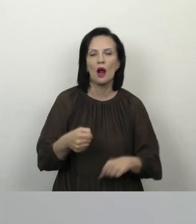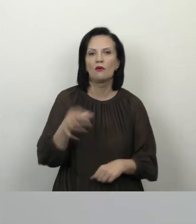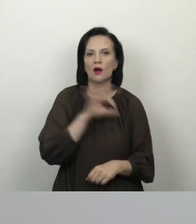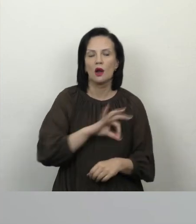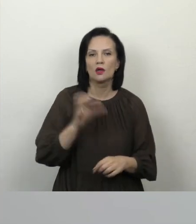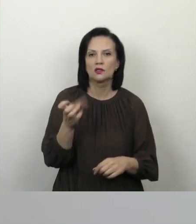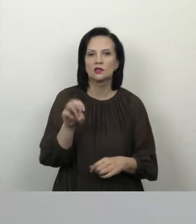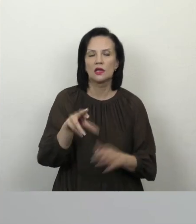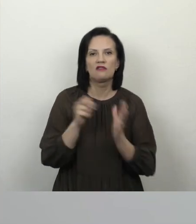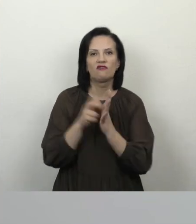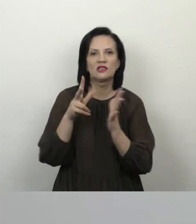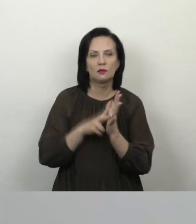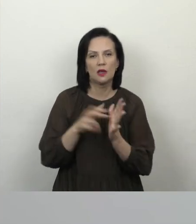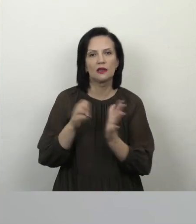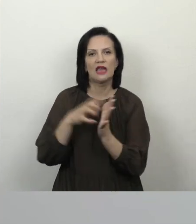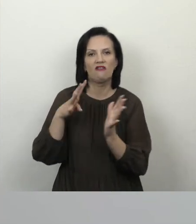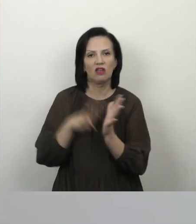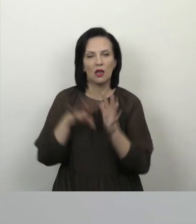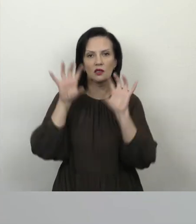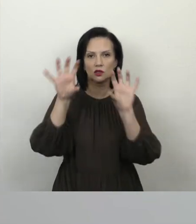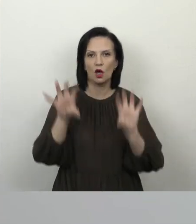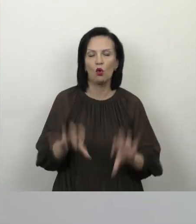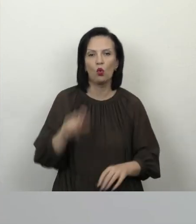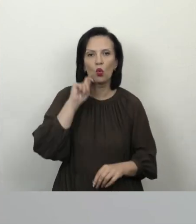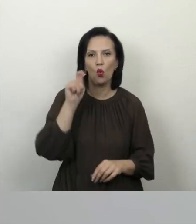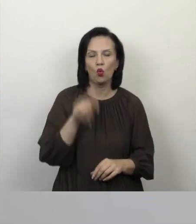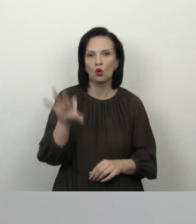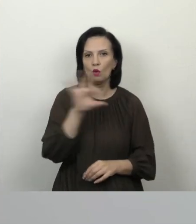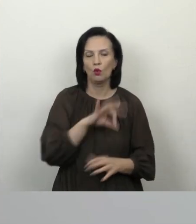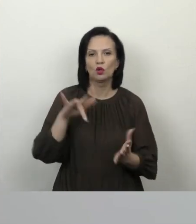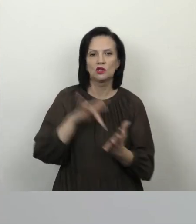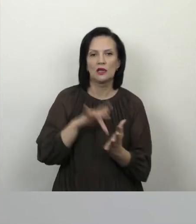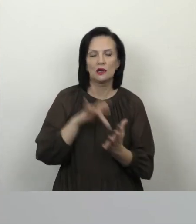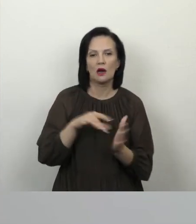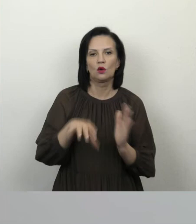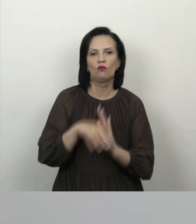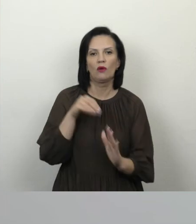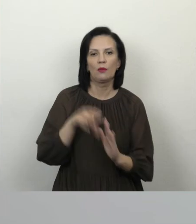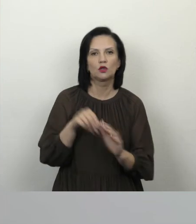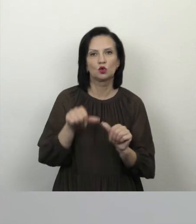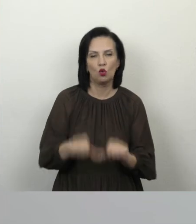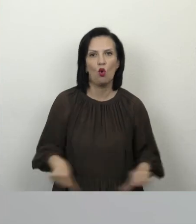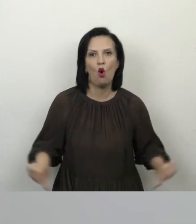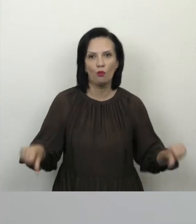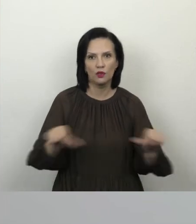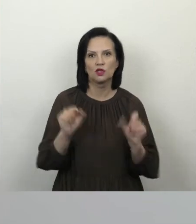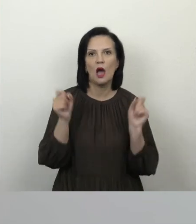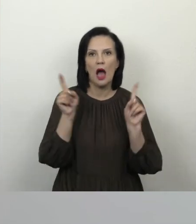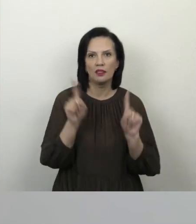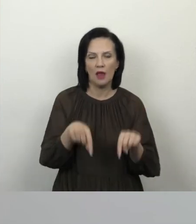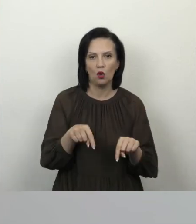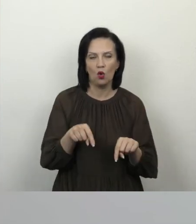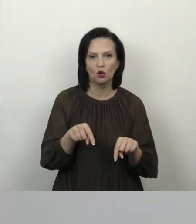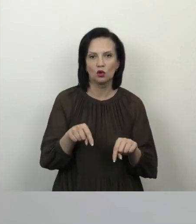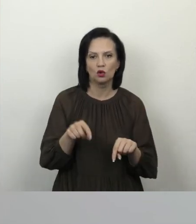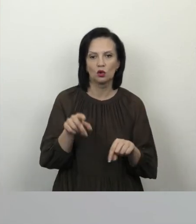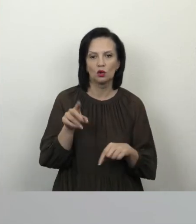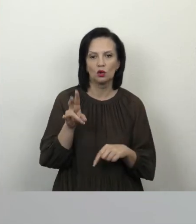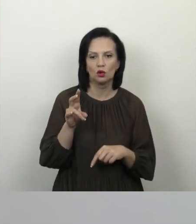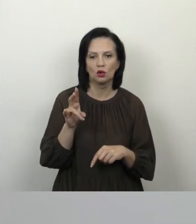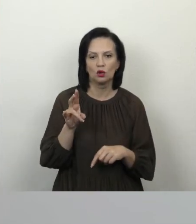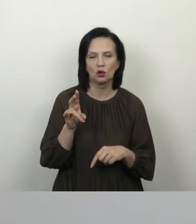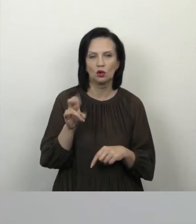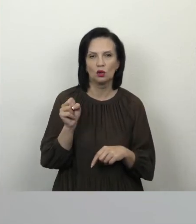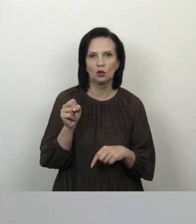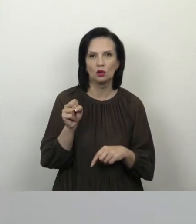to the first position, if we analyze Article 18 and 18 of the law of Ukraine on the Central Election Commission,